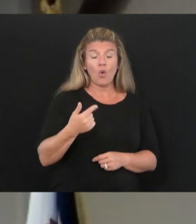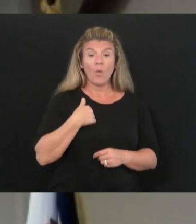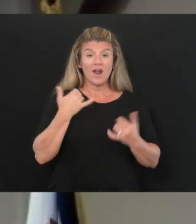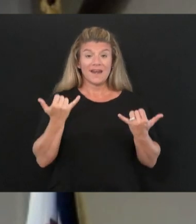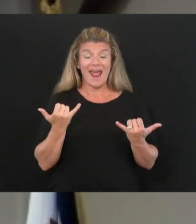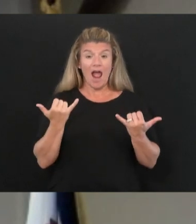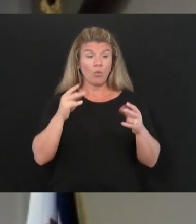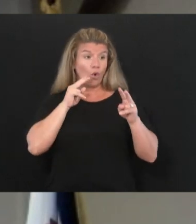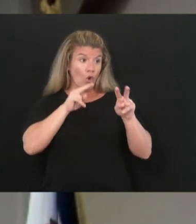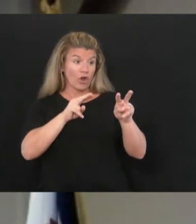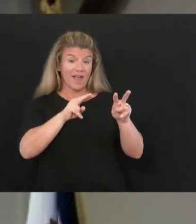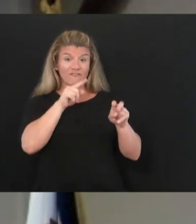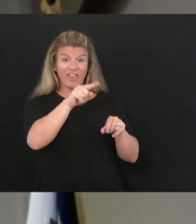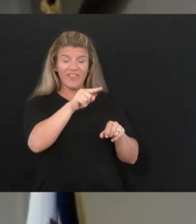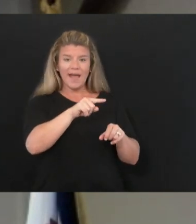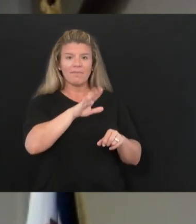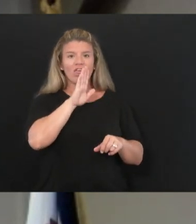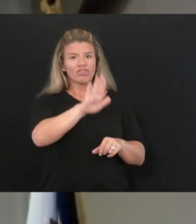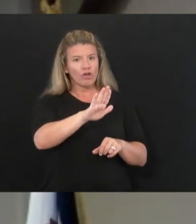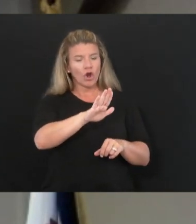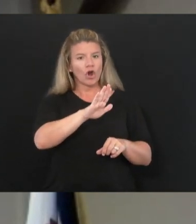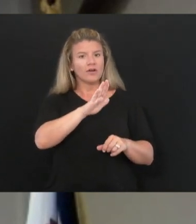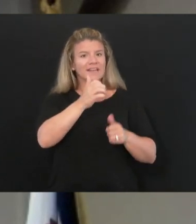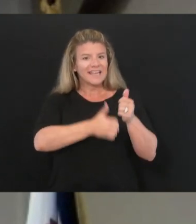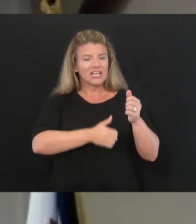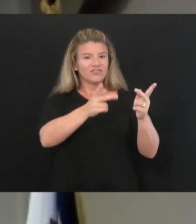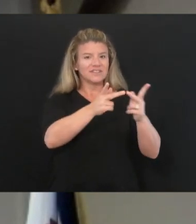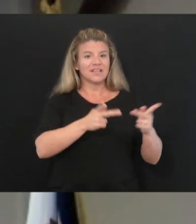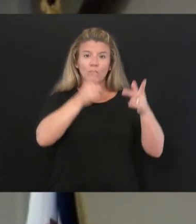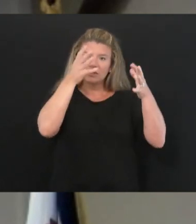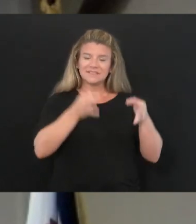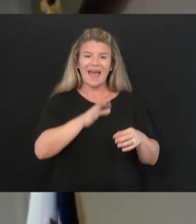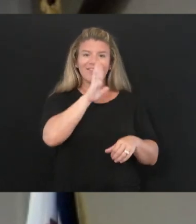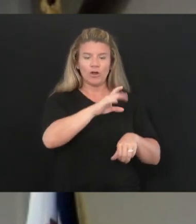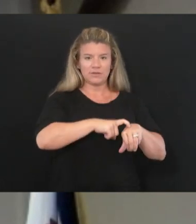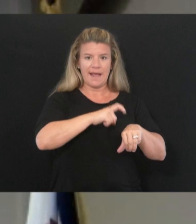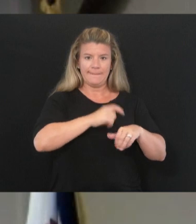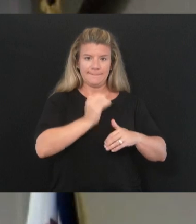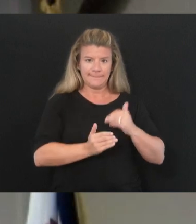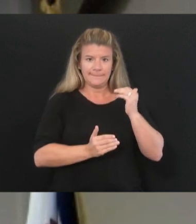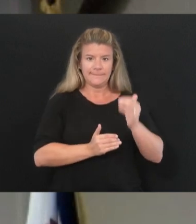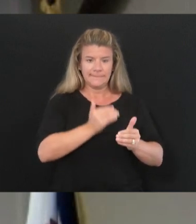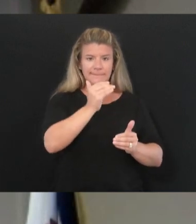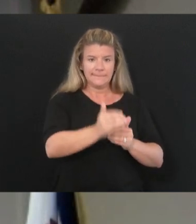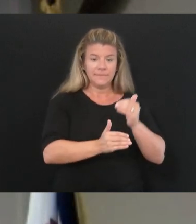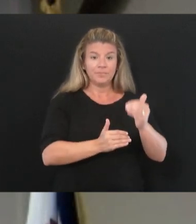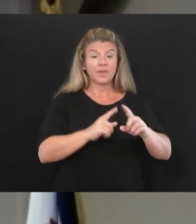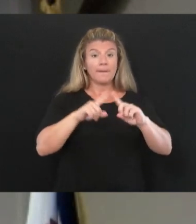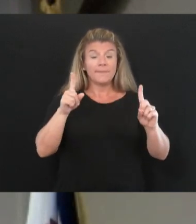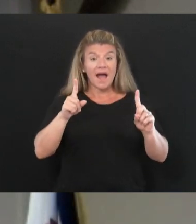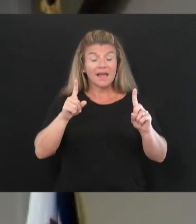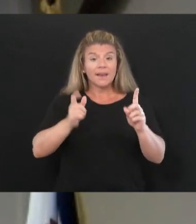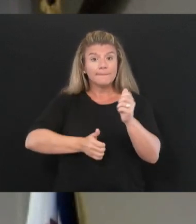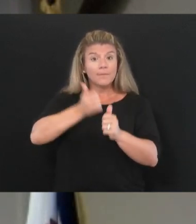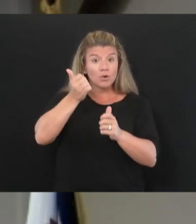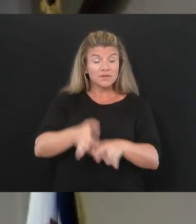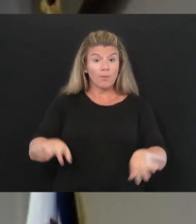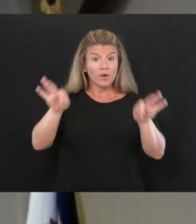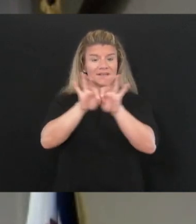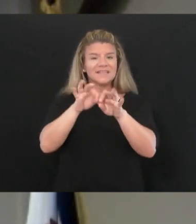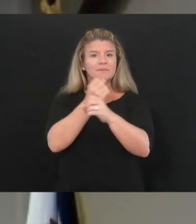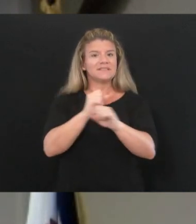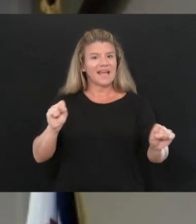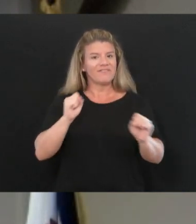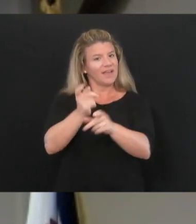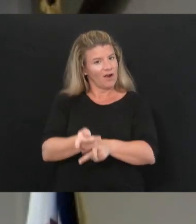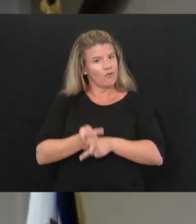looking to them in terms of the timeline for each of those facilities. And again, the bottom line is be safe and be cautious.